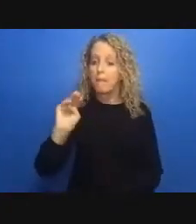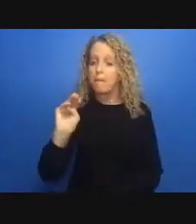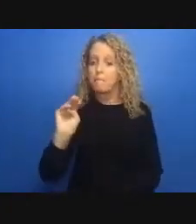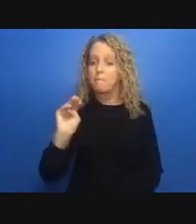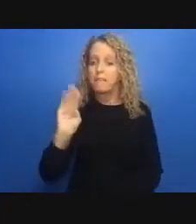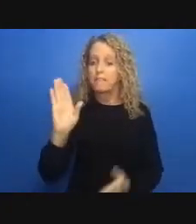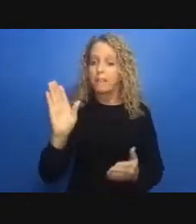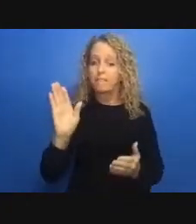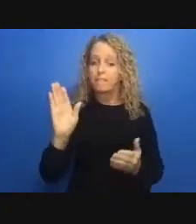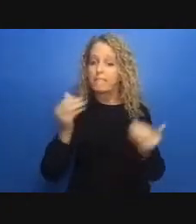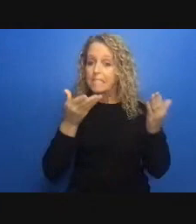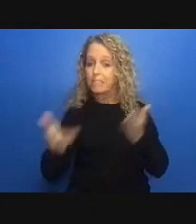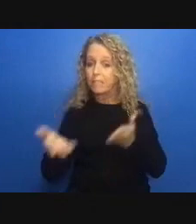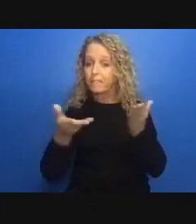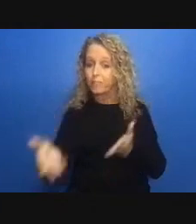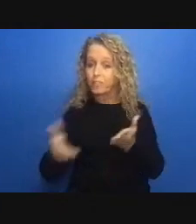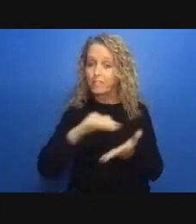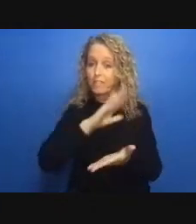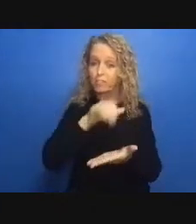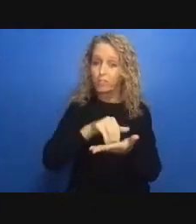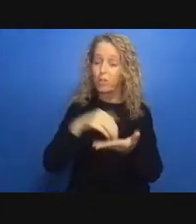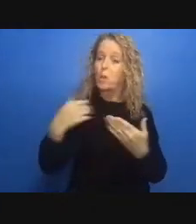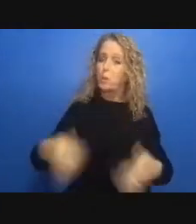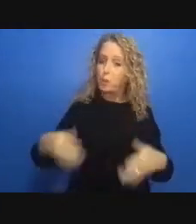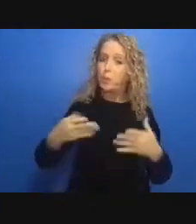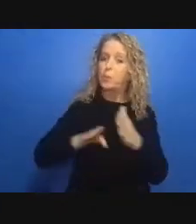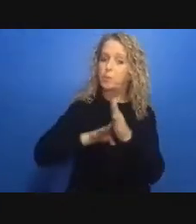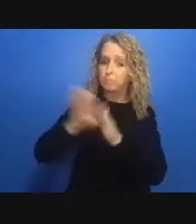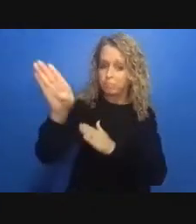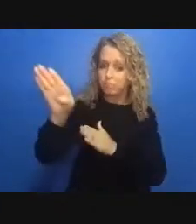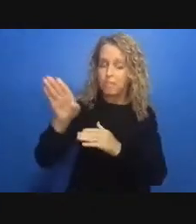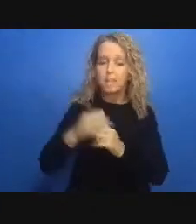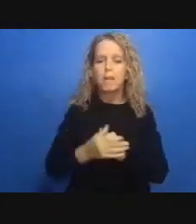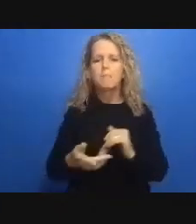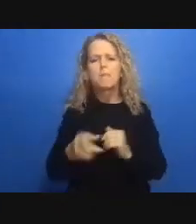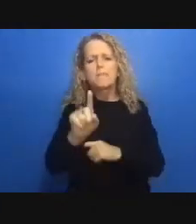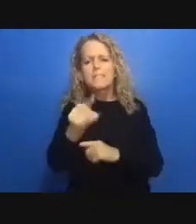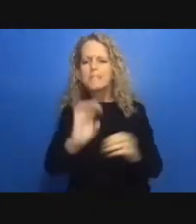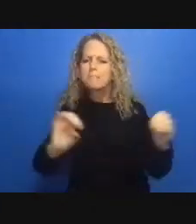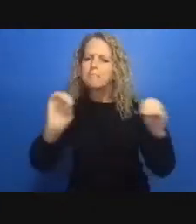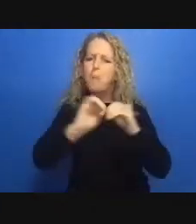But we note that this success must be driven further into rural areas